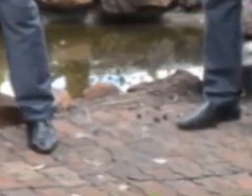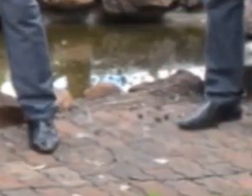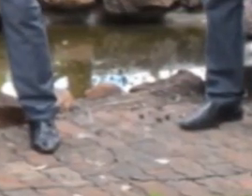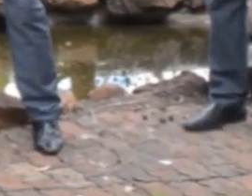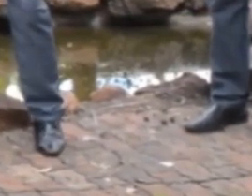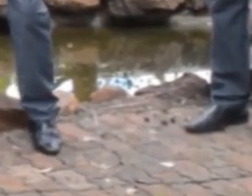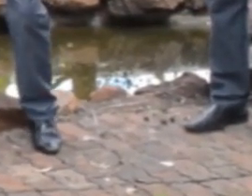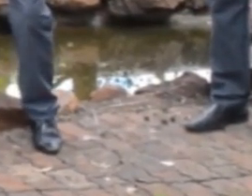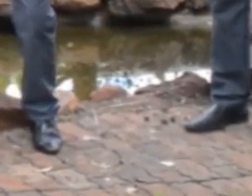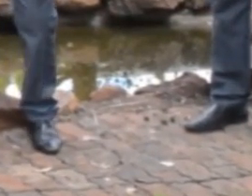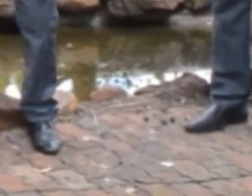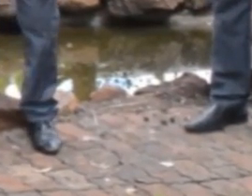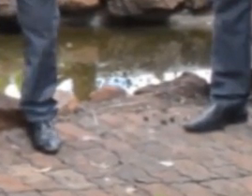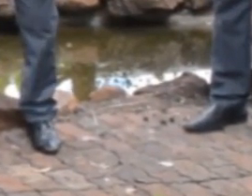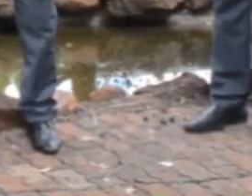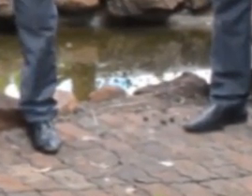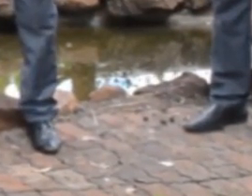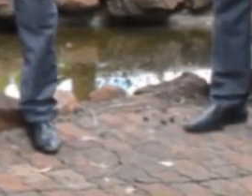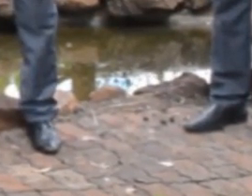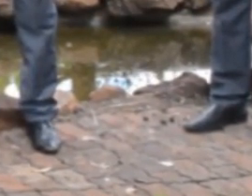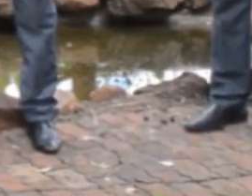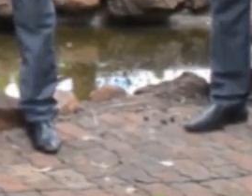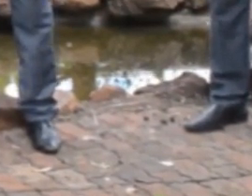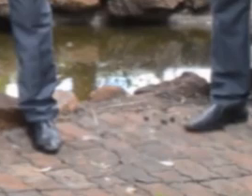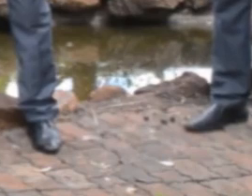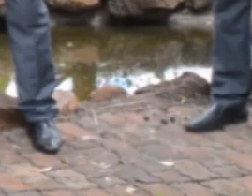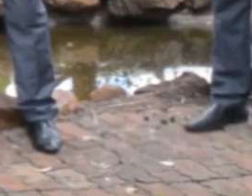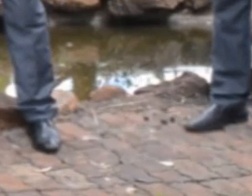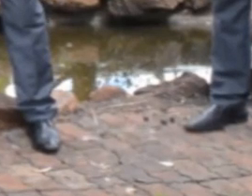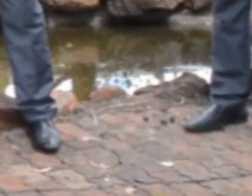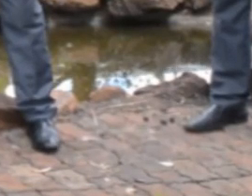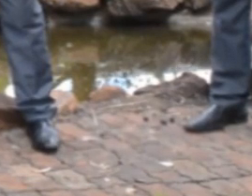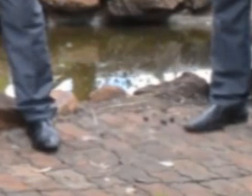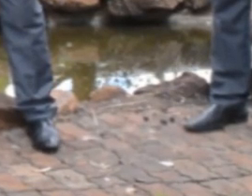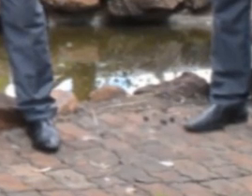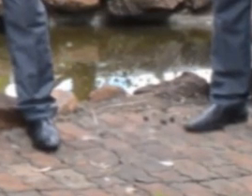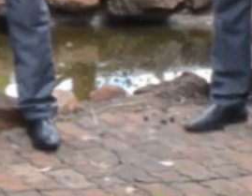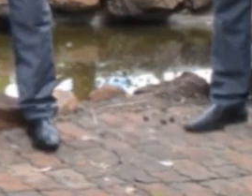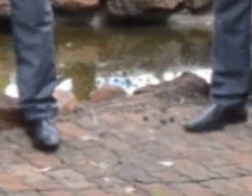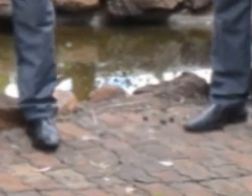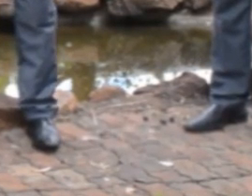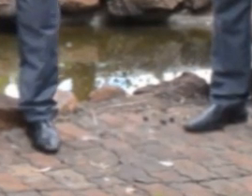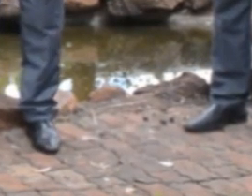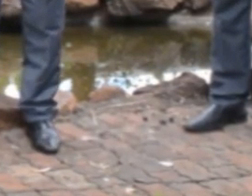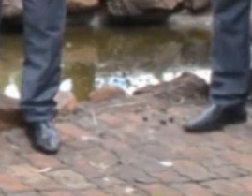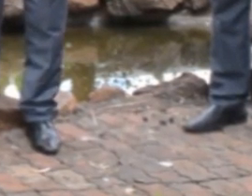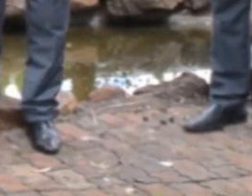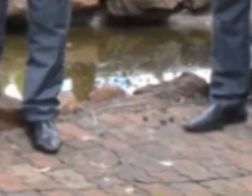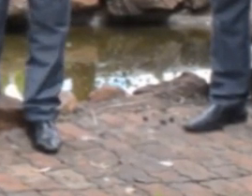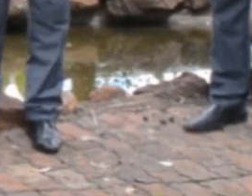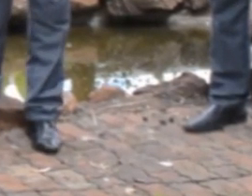so loved the world that he gave his only son